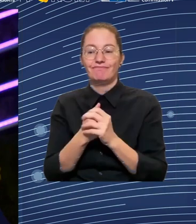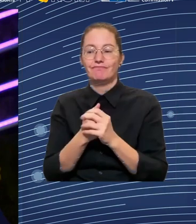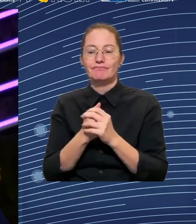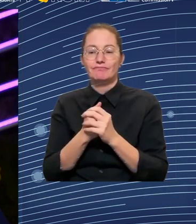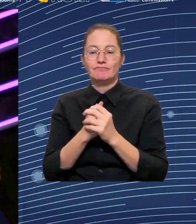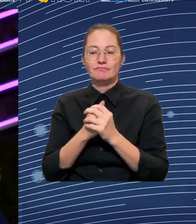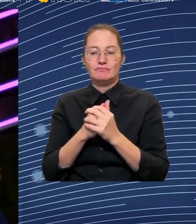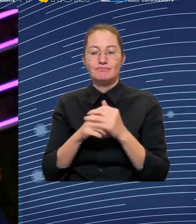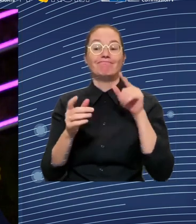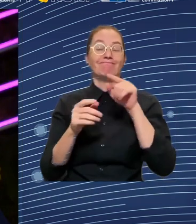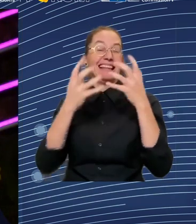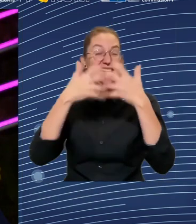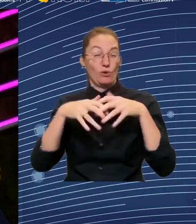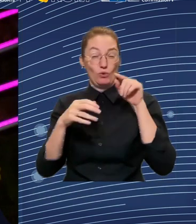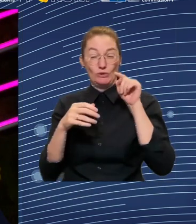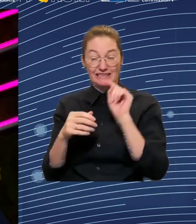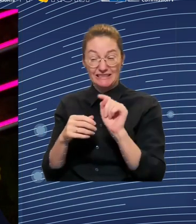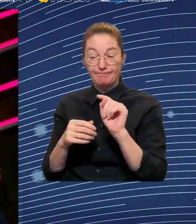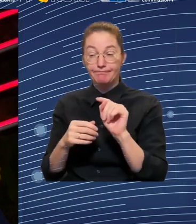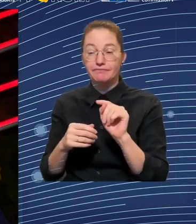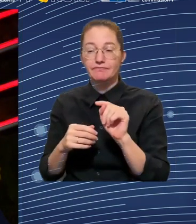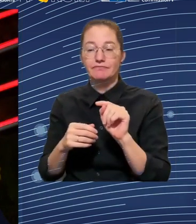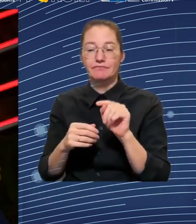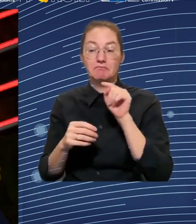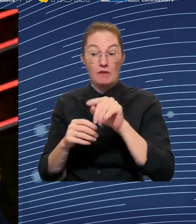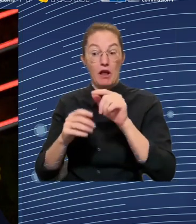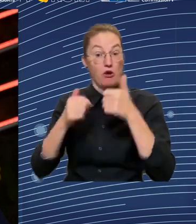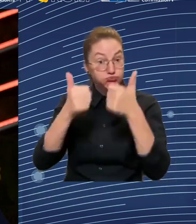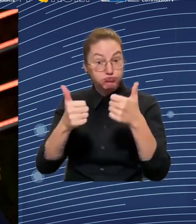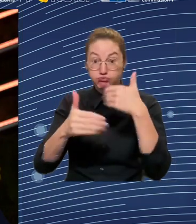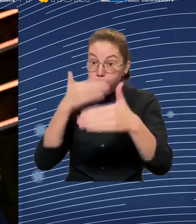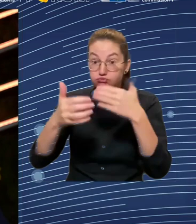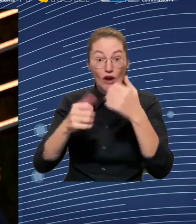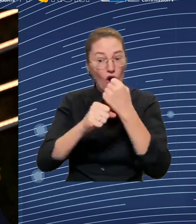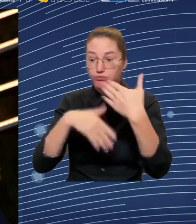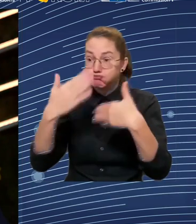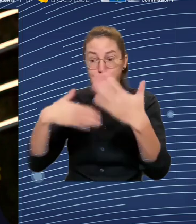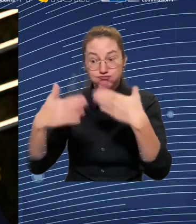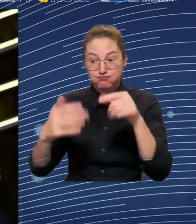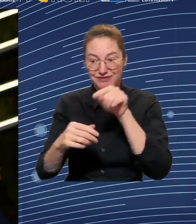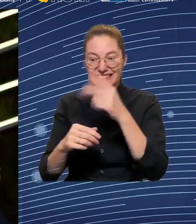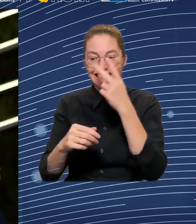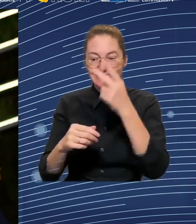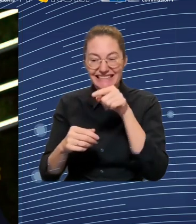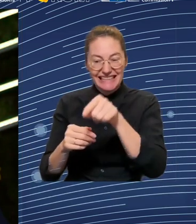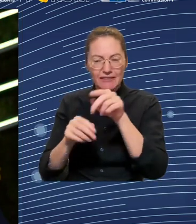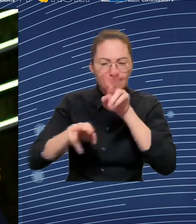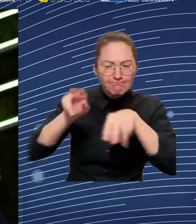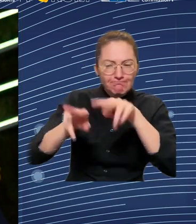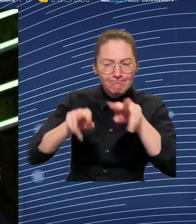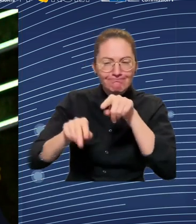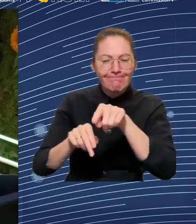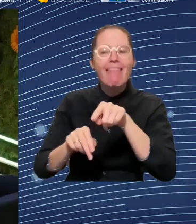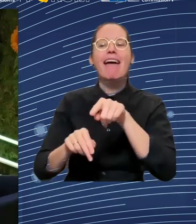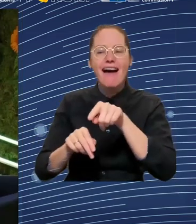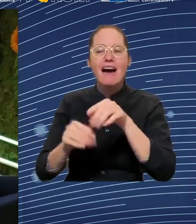see where that works the best would be the consumer services, retail, and administrative and support services. Thank you